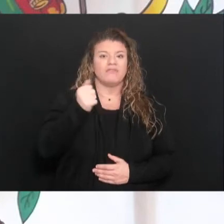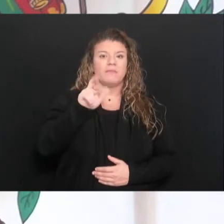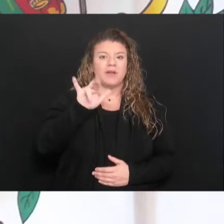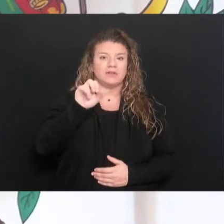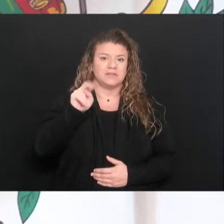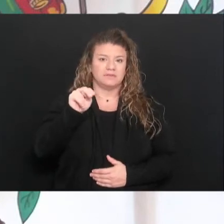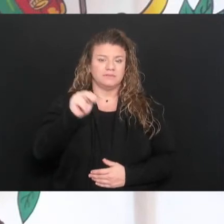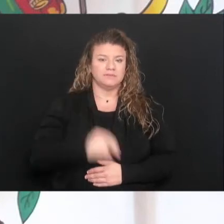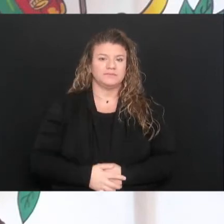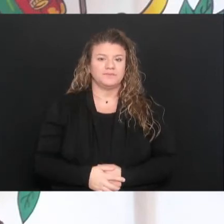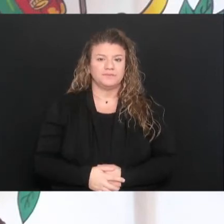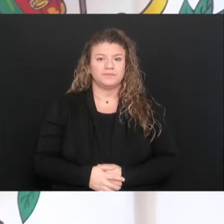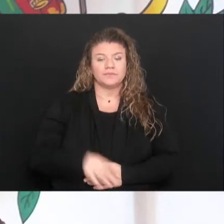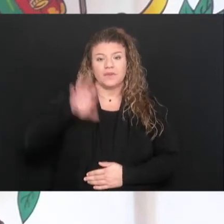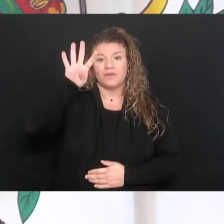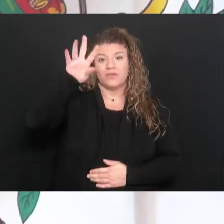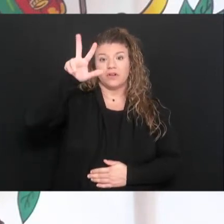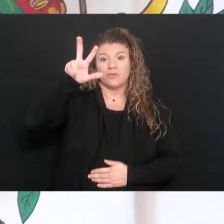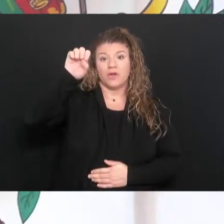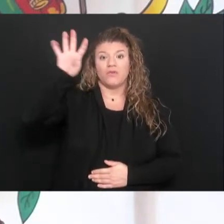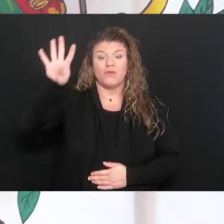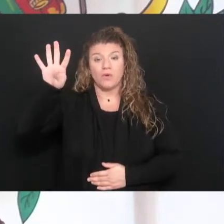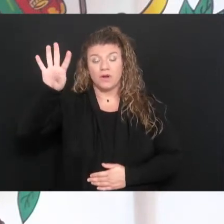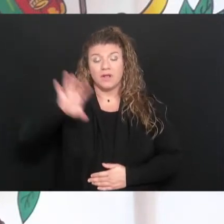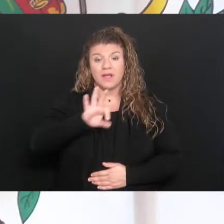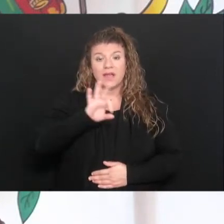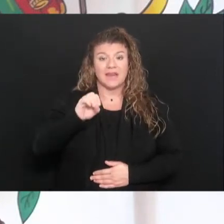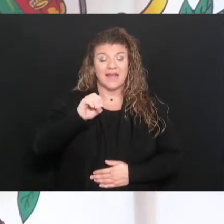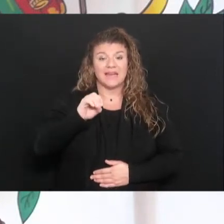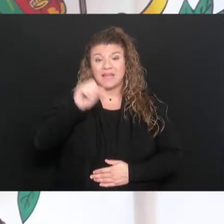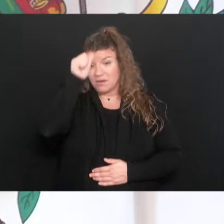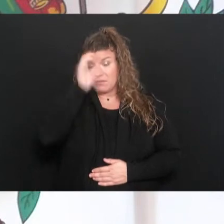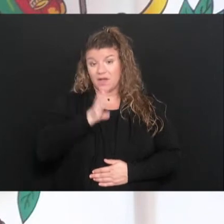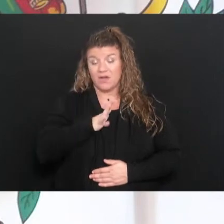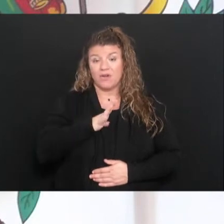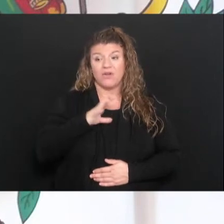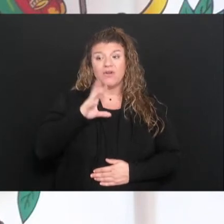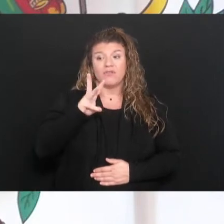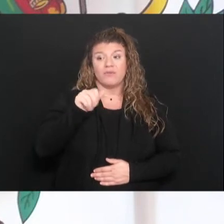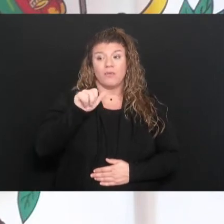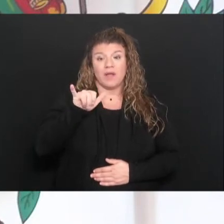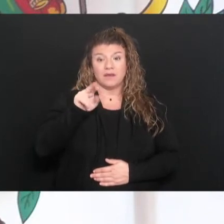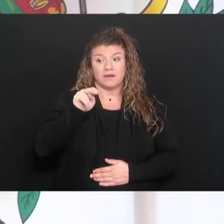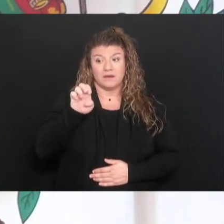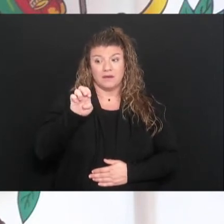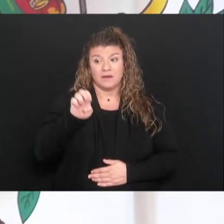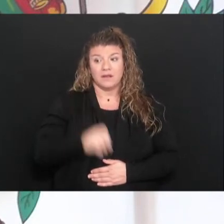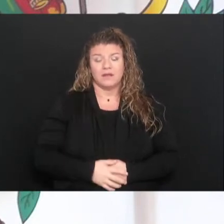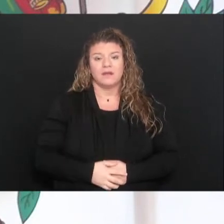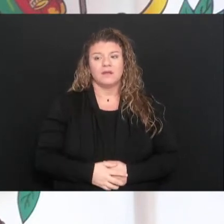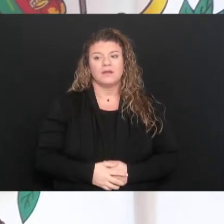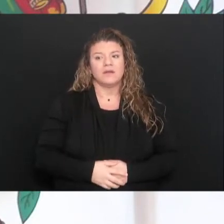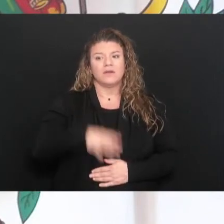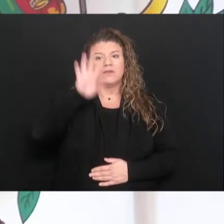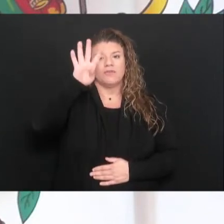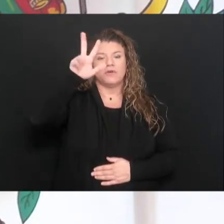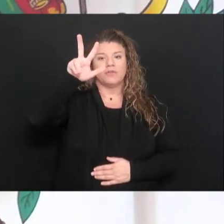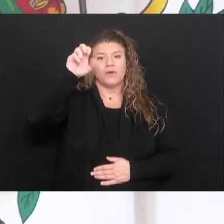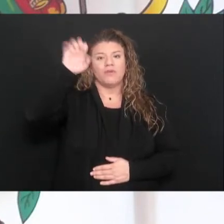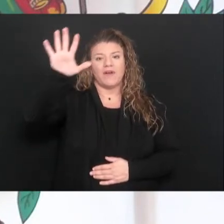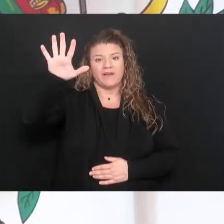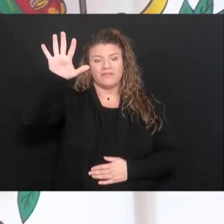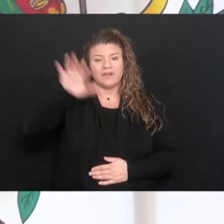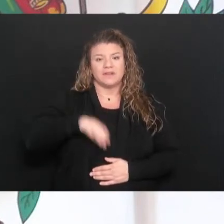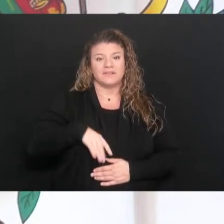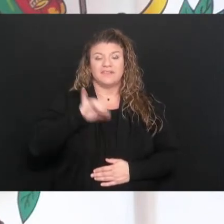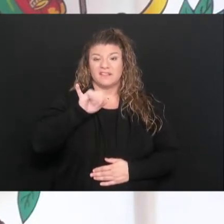County. The 4,304th death is a 90-year-old male from Wayne County. The 4,305th death,